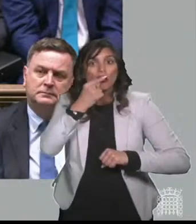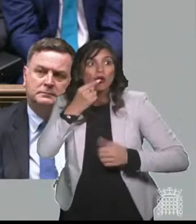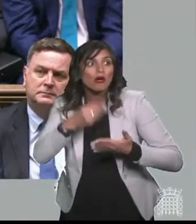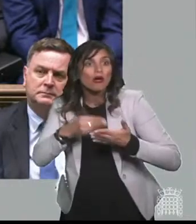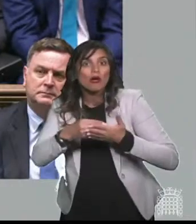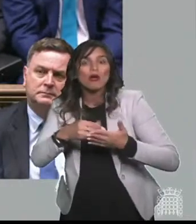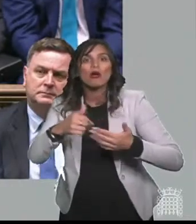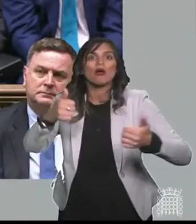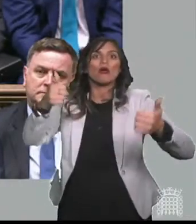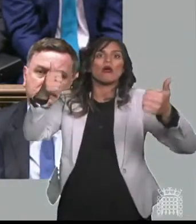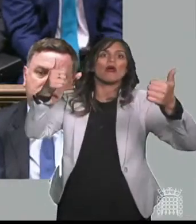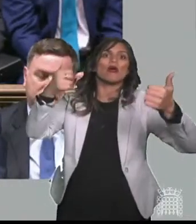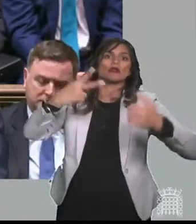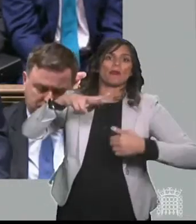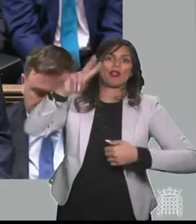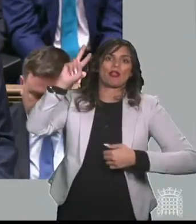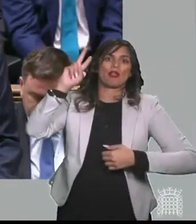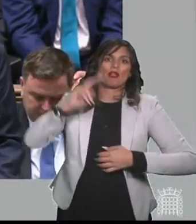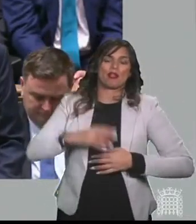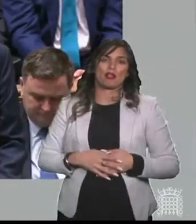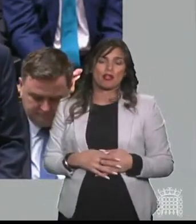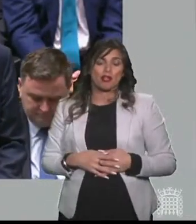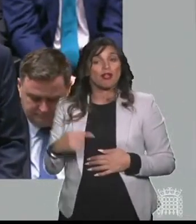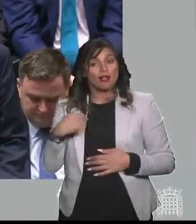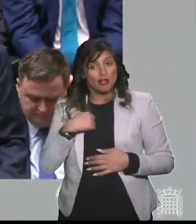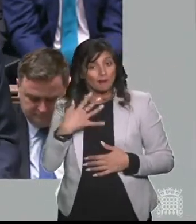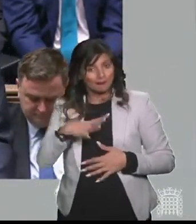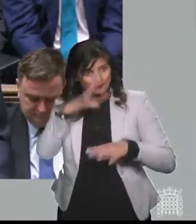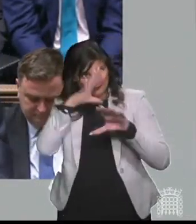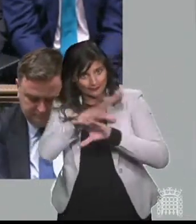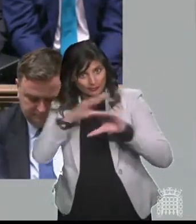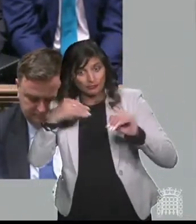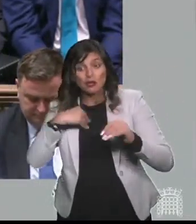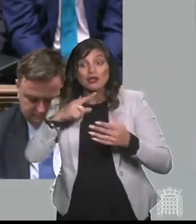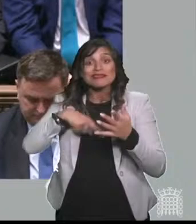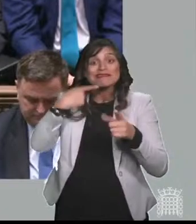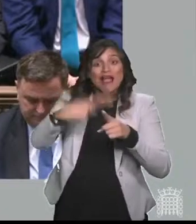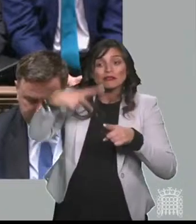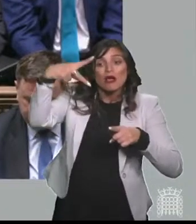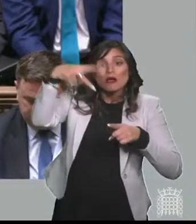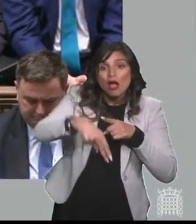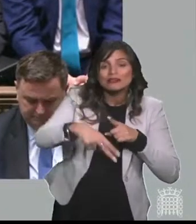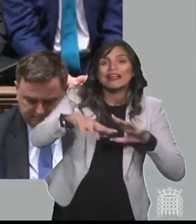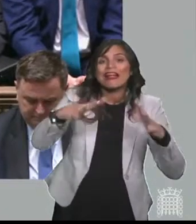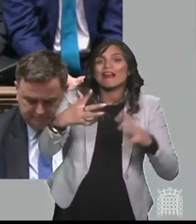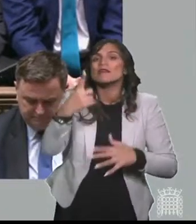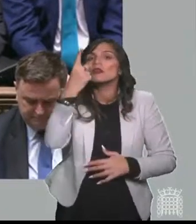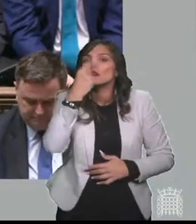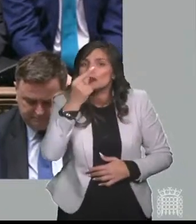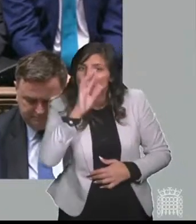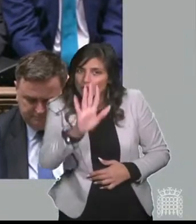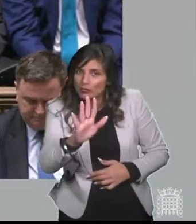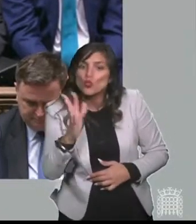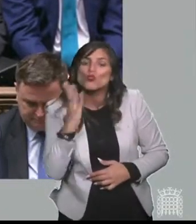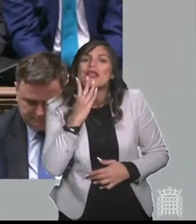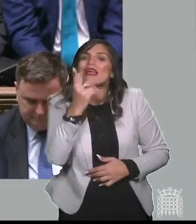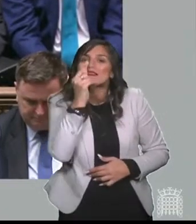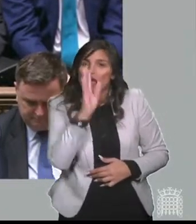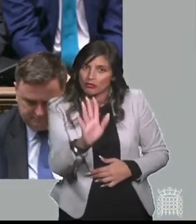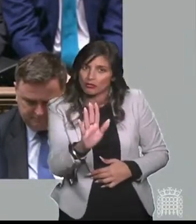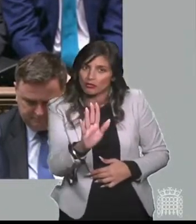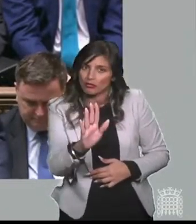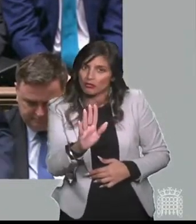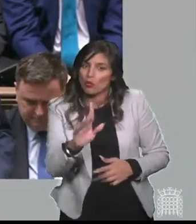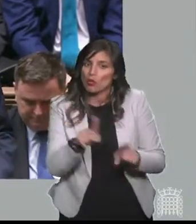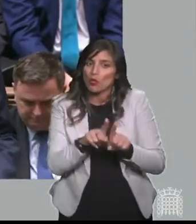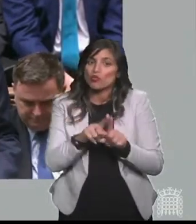cut taxes when we could, but only responsibly and only in a way that did not fuel inflation.